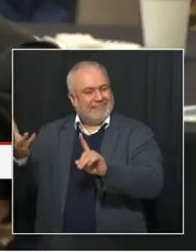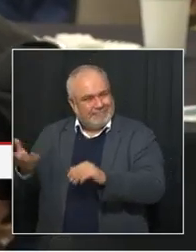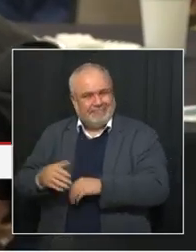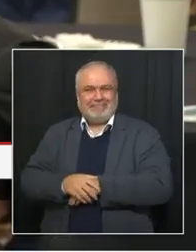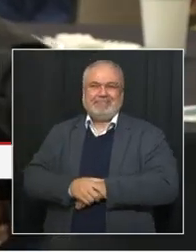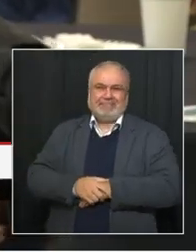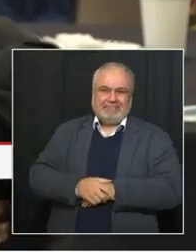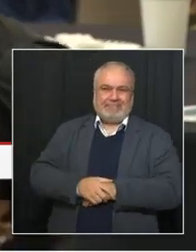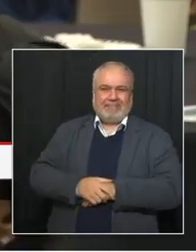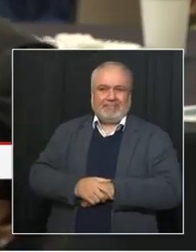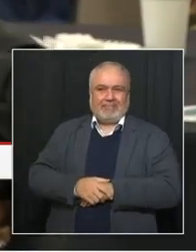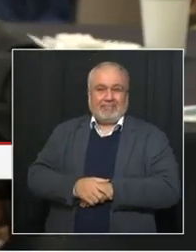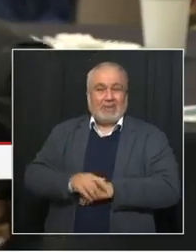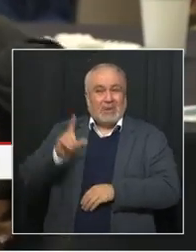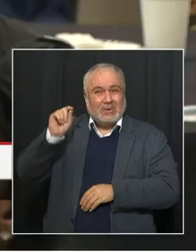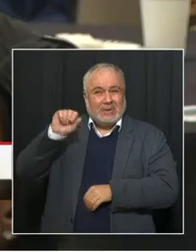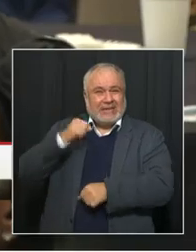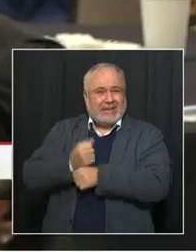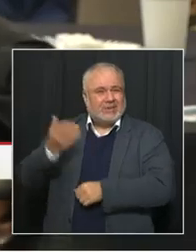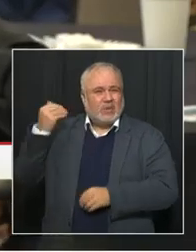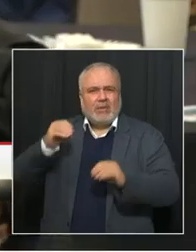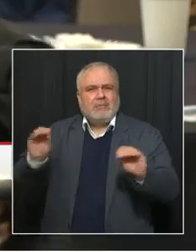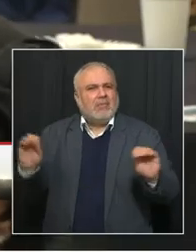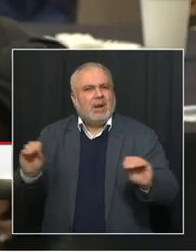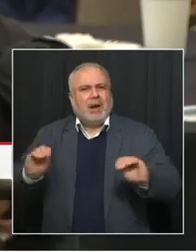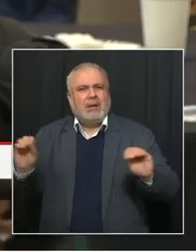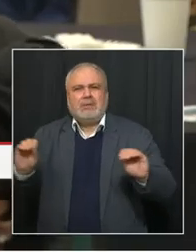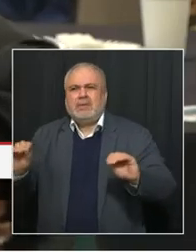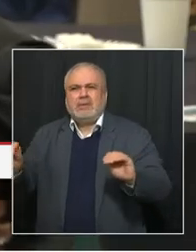ago. What about them?